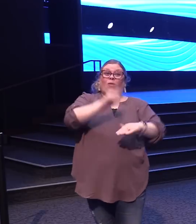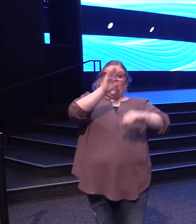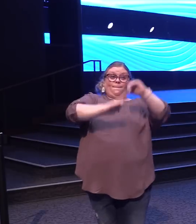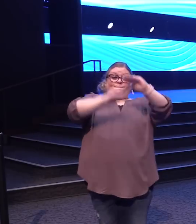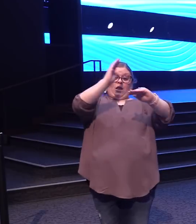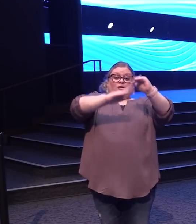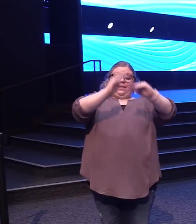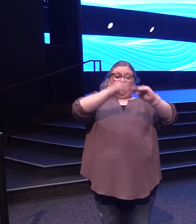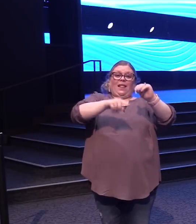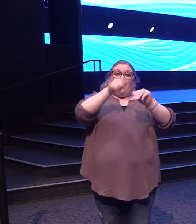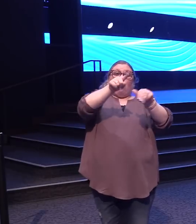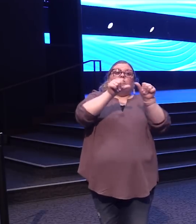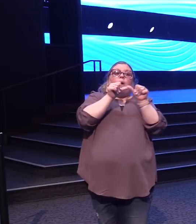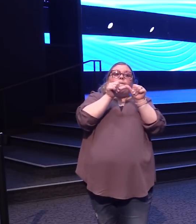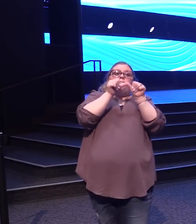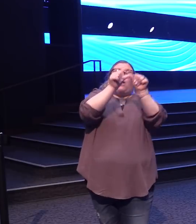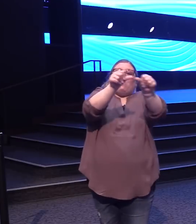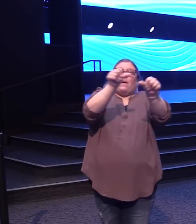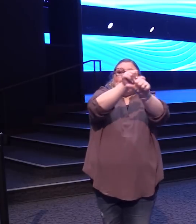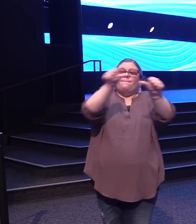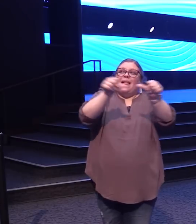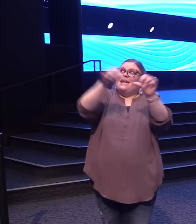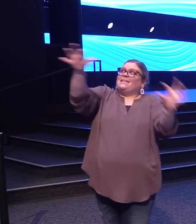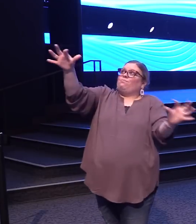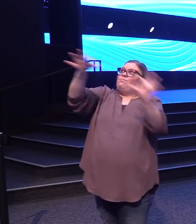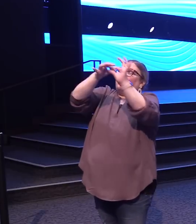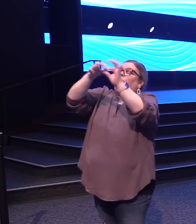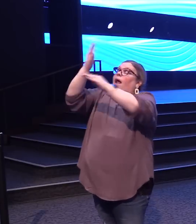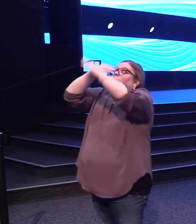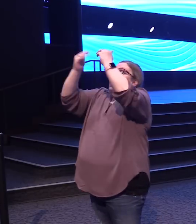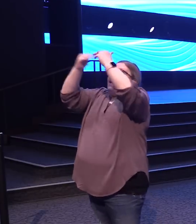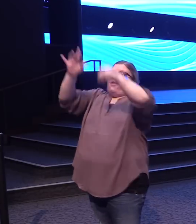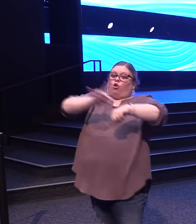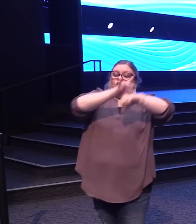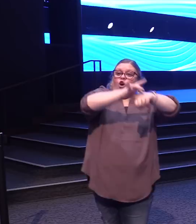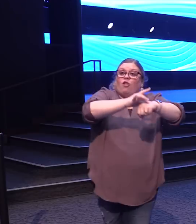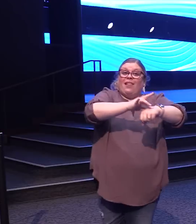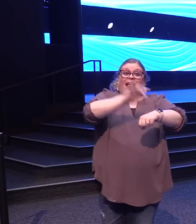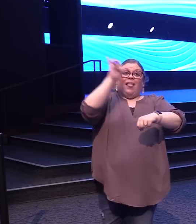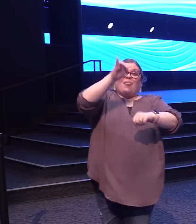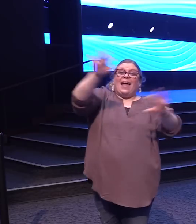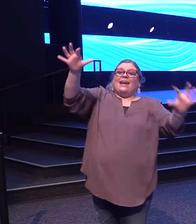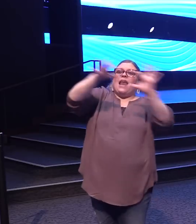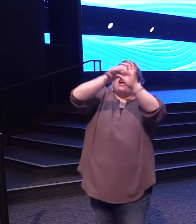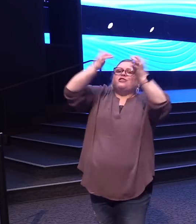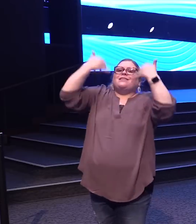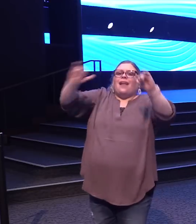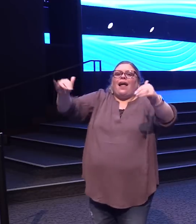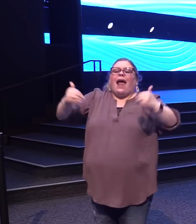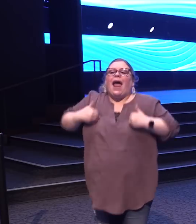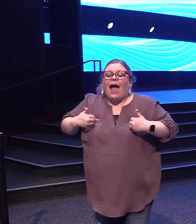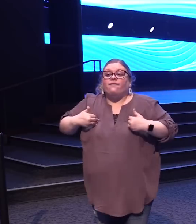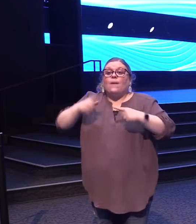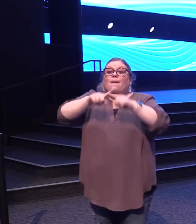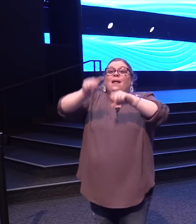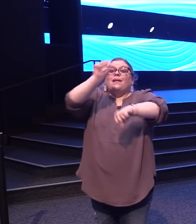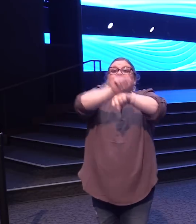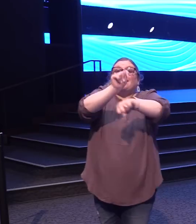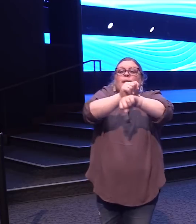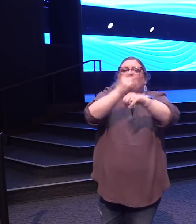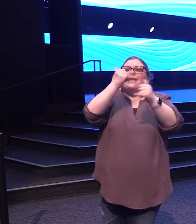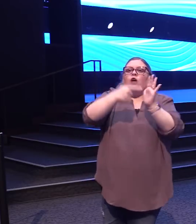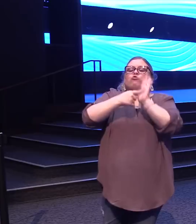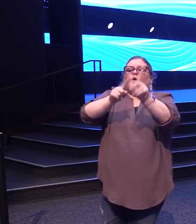a permanent place of connection between heaven and earth. That connection is still there, but the temple comes in a